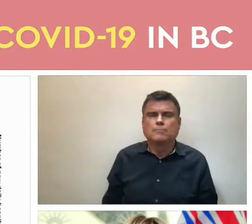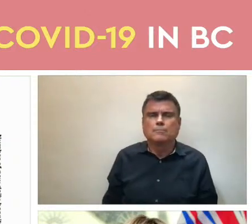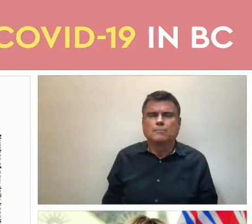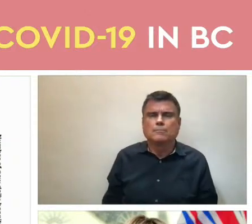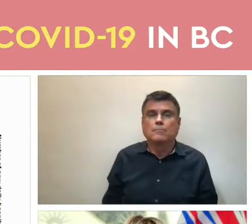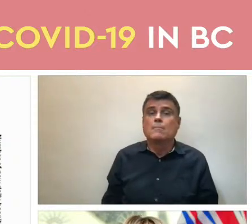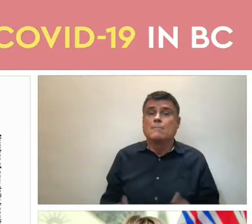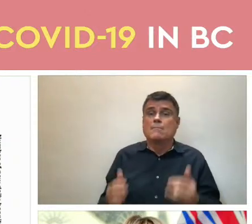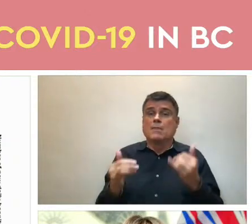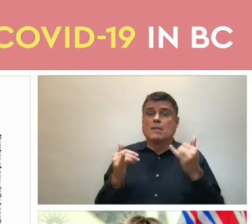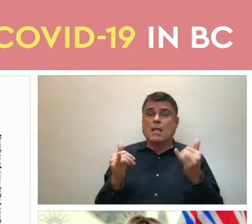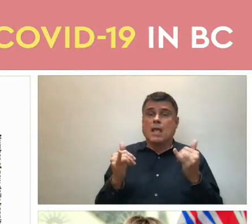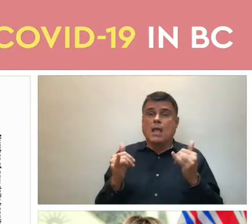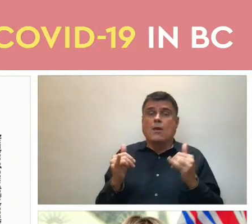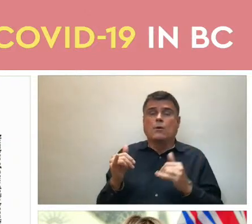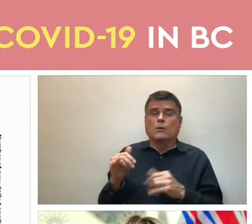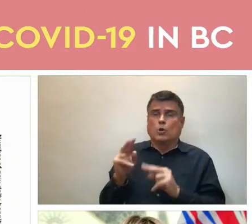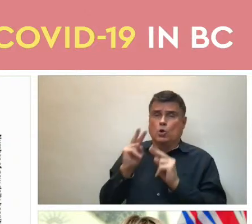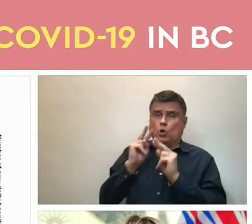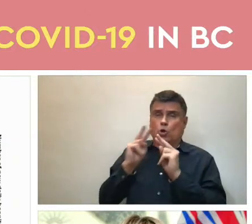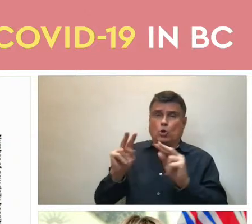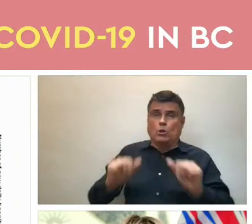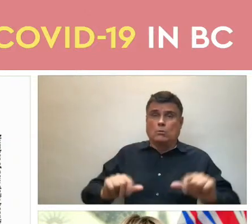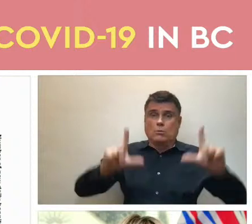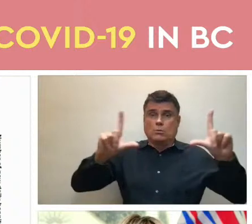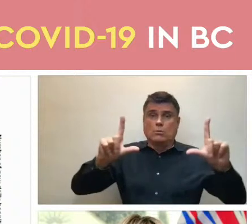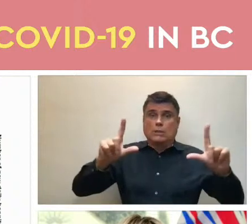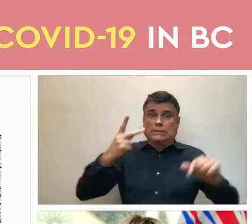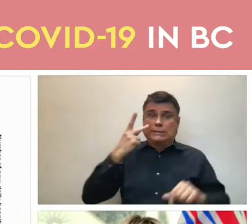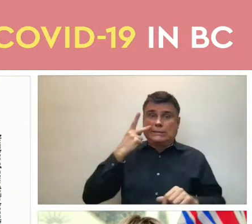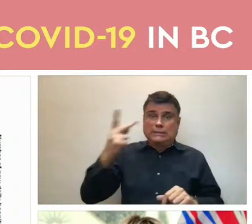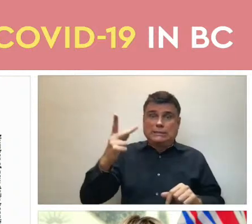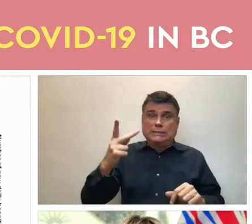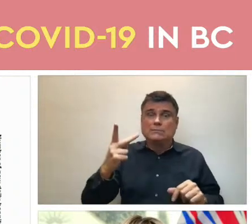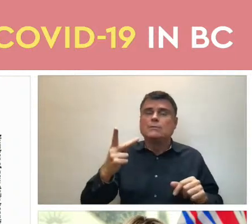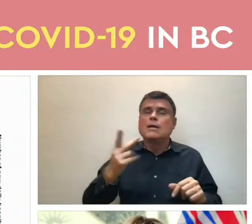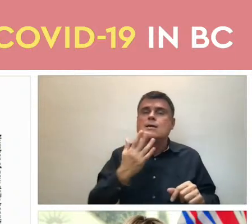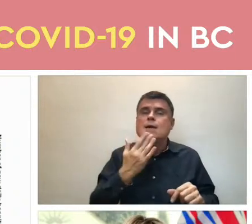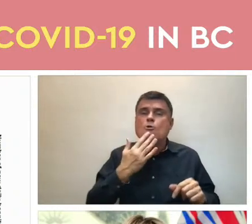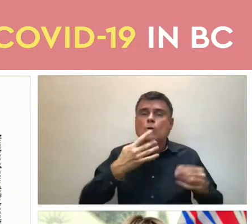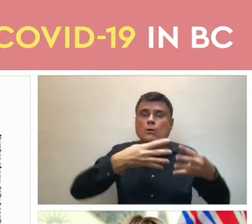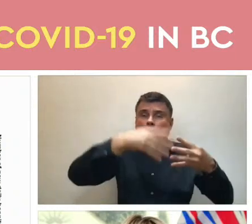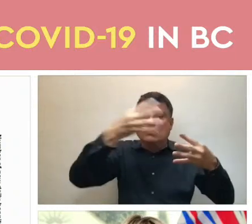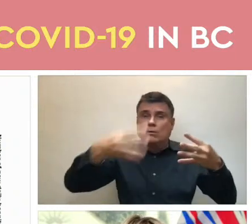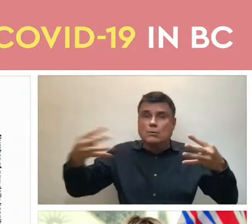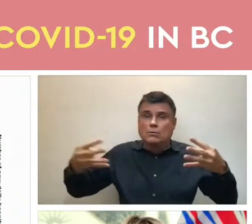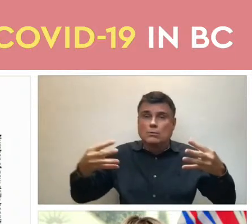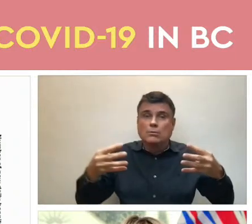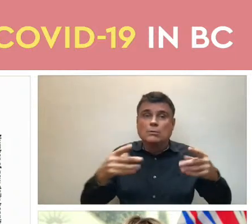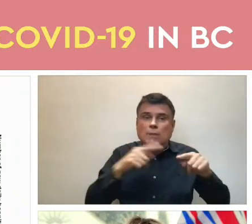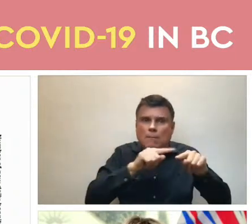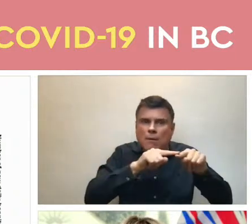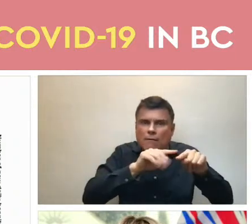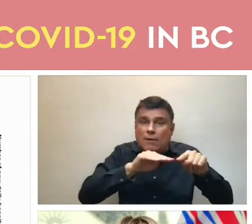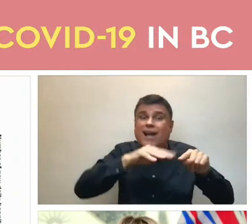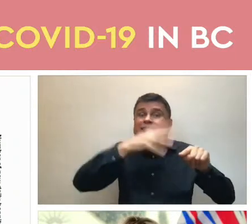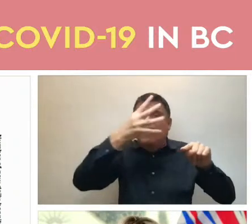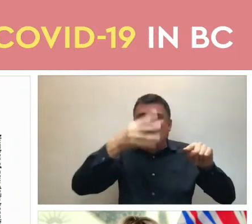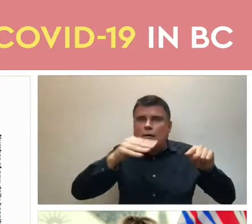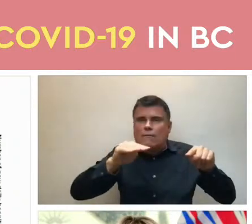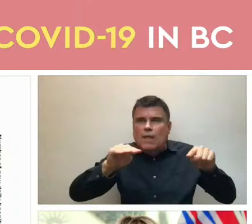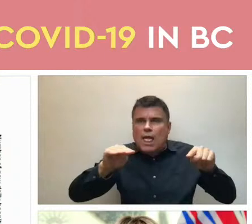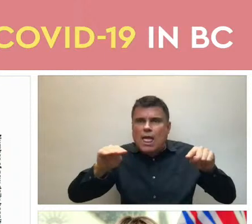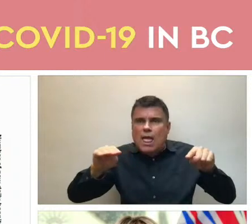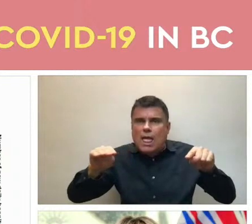last couple of months, although a leveling off in the last 2 weeks, which we need to understand more thoroughly. Importantly, we